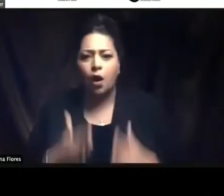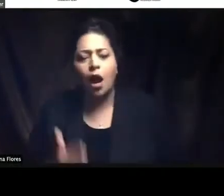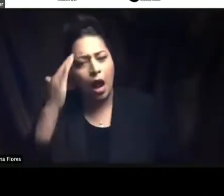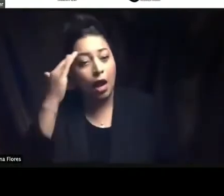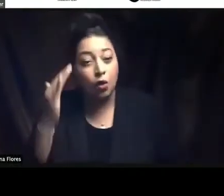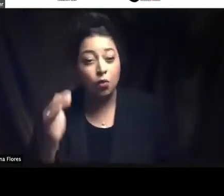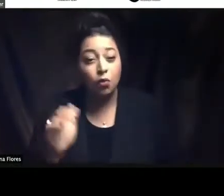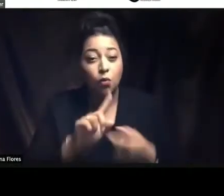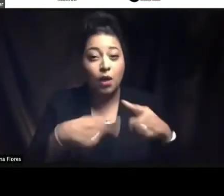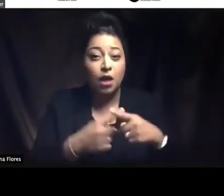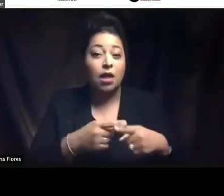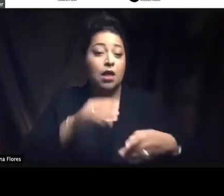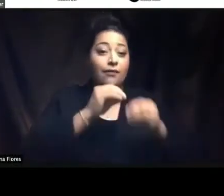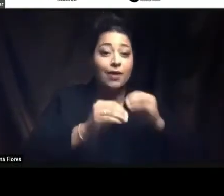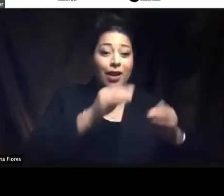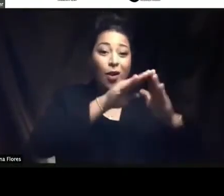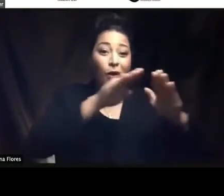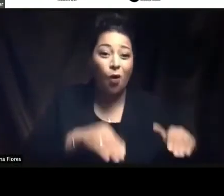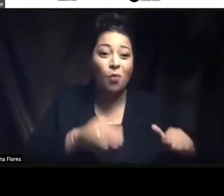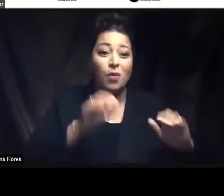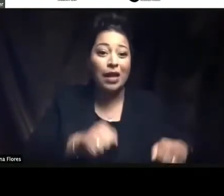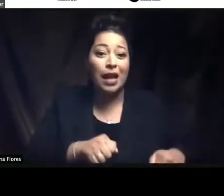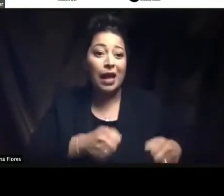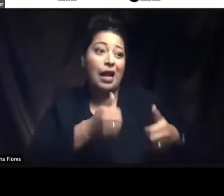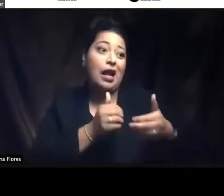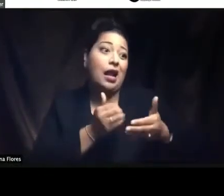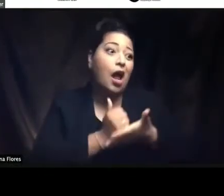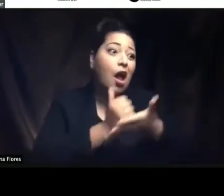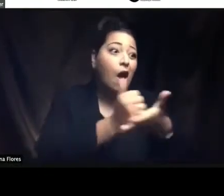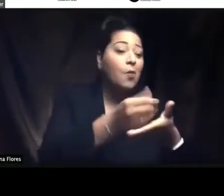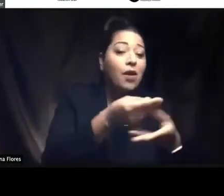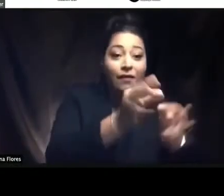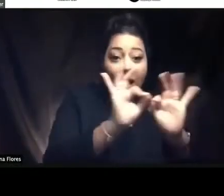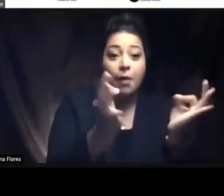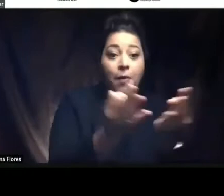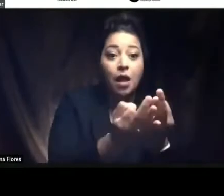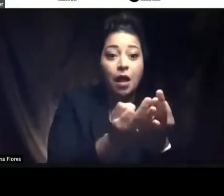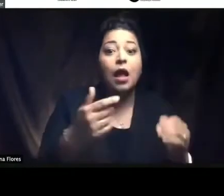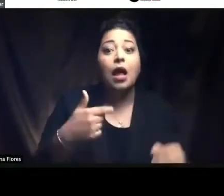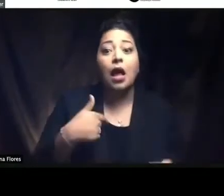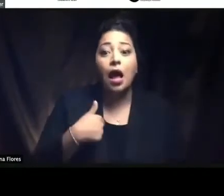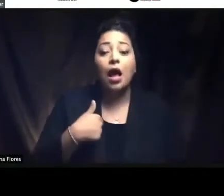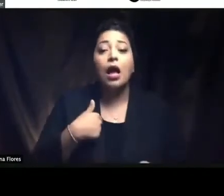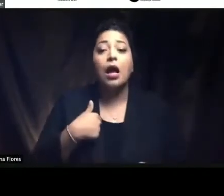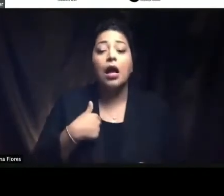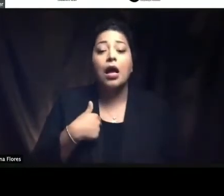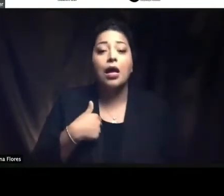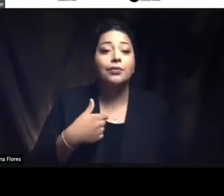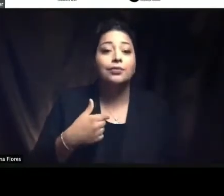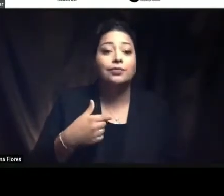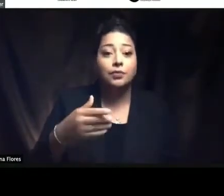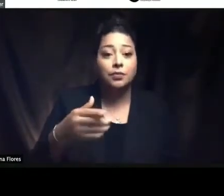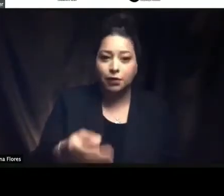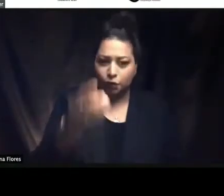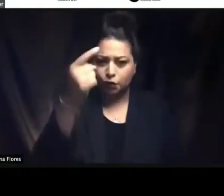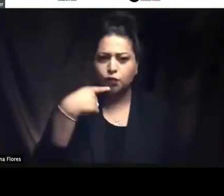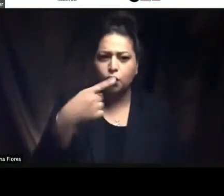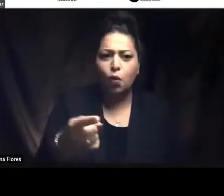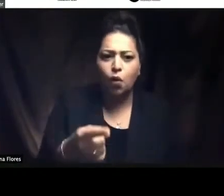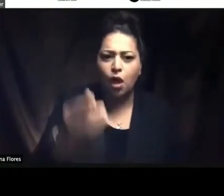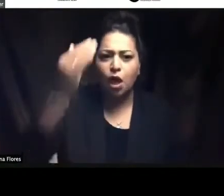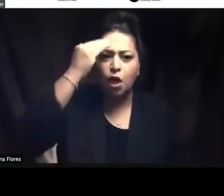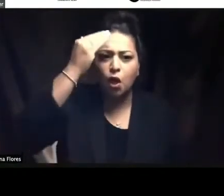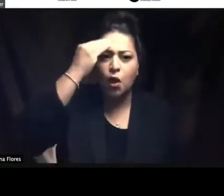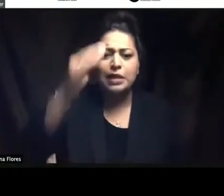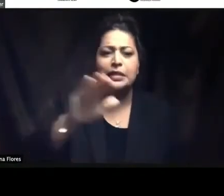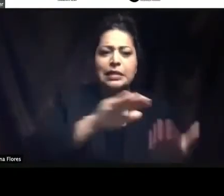rent forgiveness, an extended eviction moratorium, citywide broadband, a knowledgeable zoning commissioner, quality jobs.